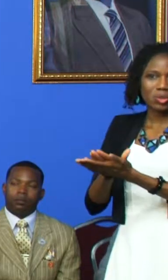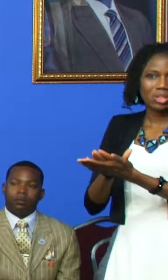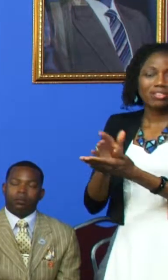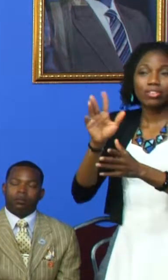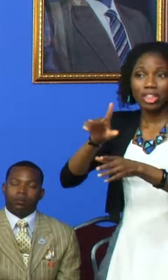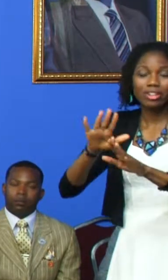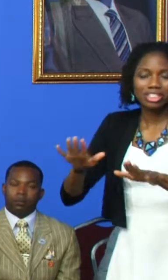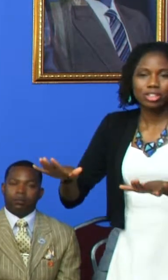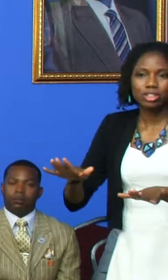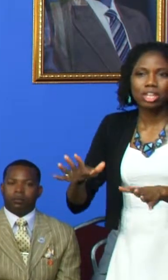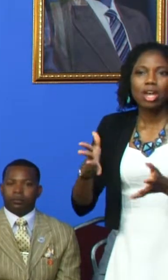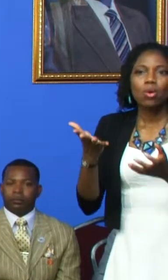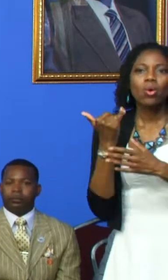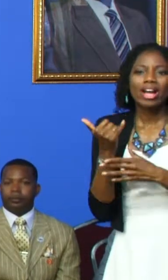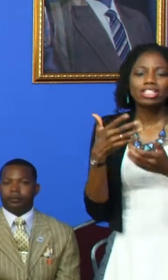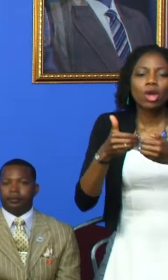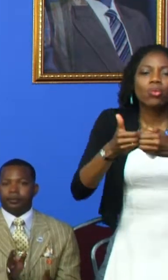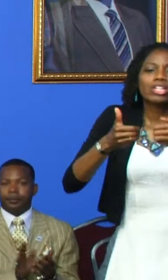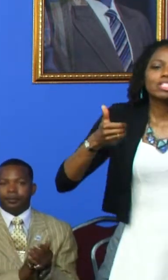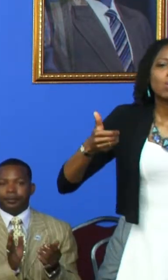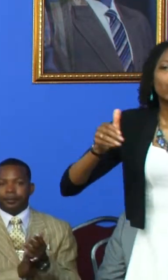kids.